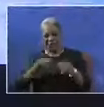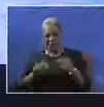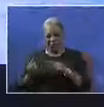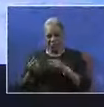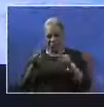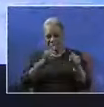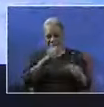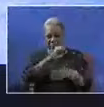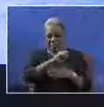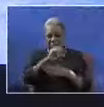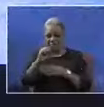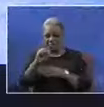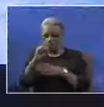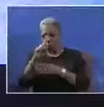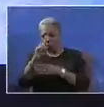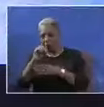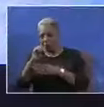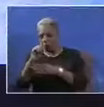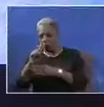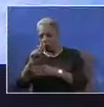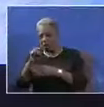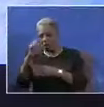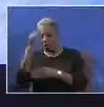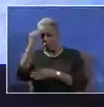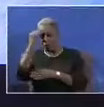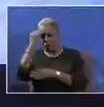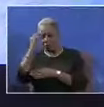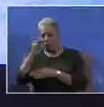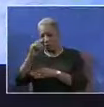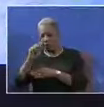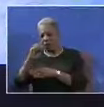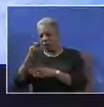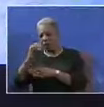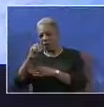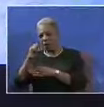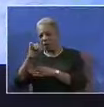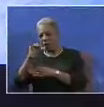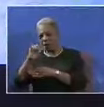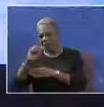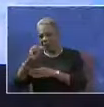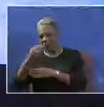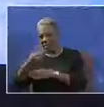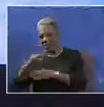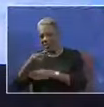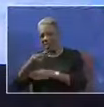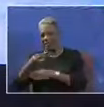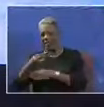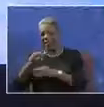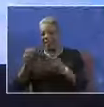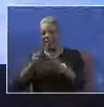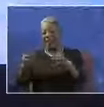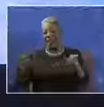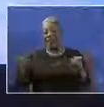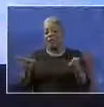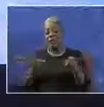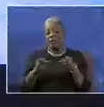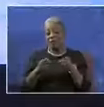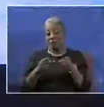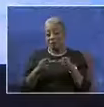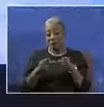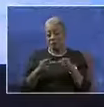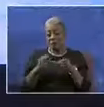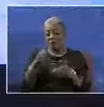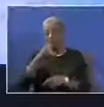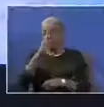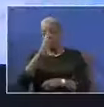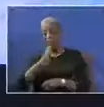101, you know what Mount Moriah is. Mount Moriah is the place where